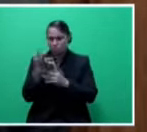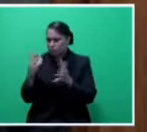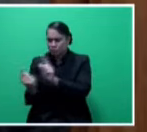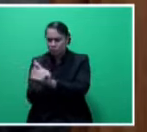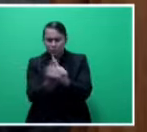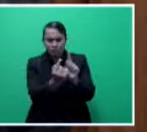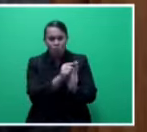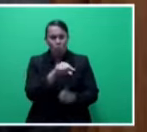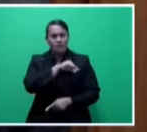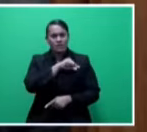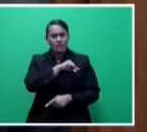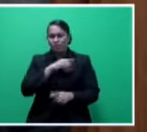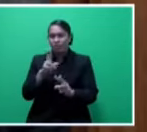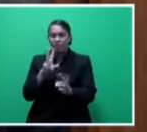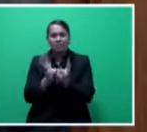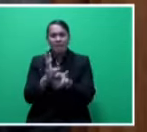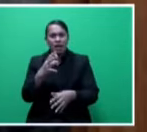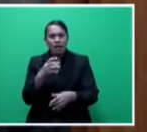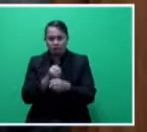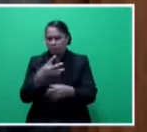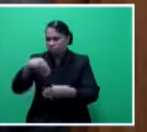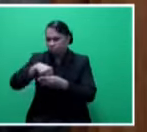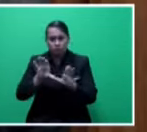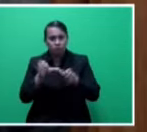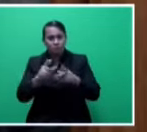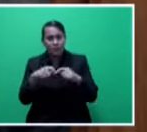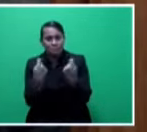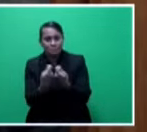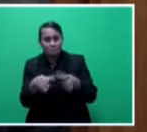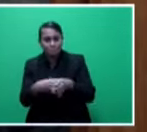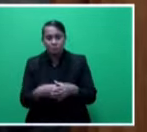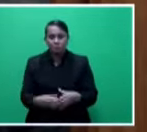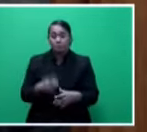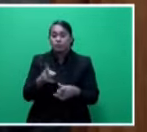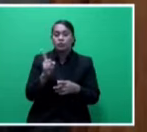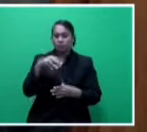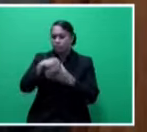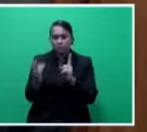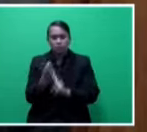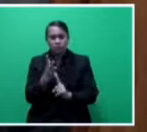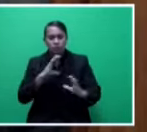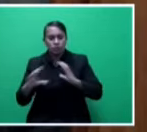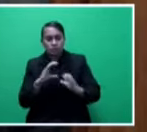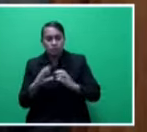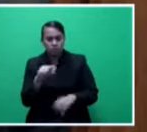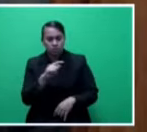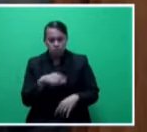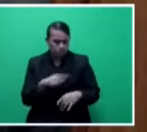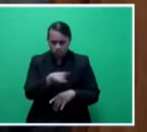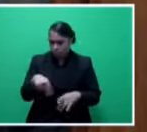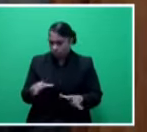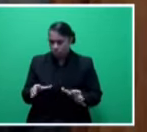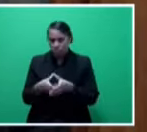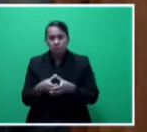by the Fiji Met Service. A critical requirement in the lead-up to a cyclone is the quality of communication between technical service providers,